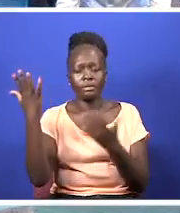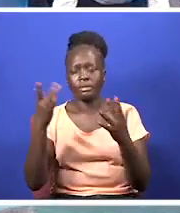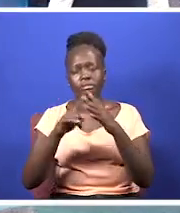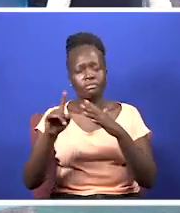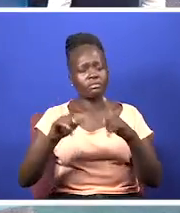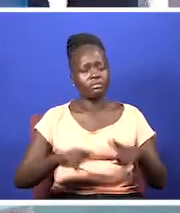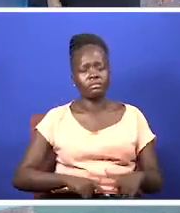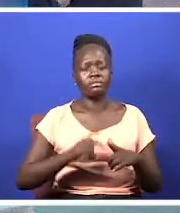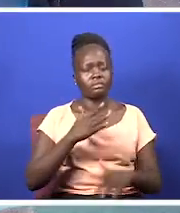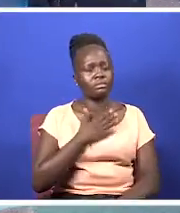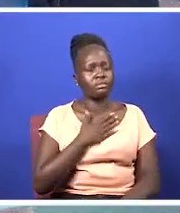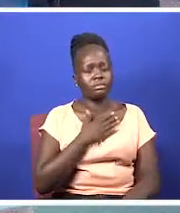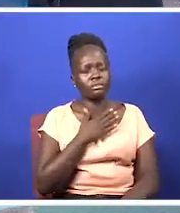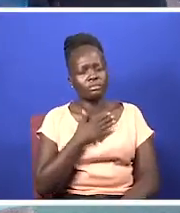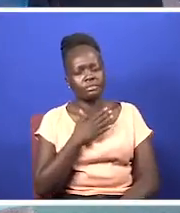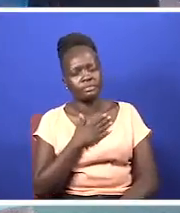Hallelujah.